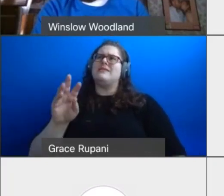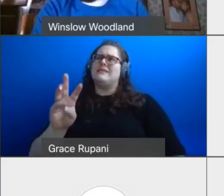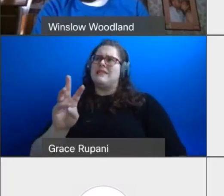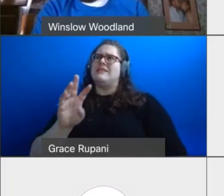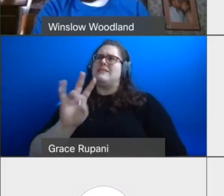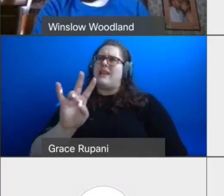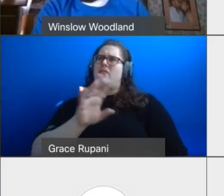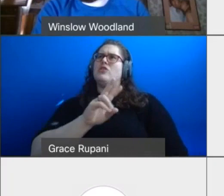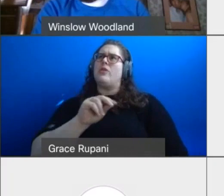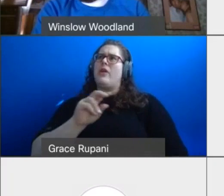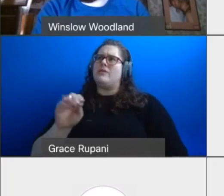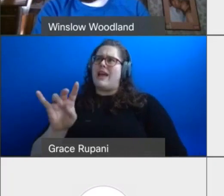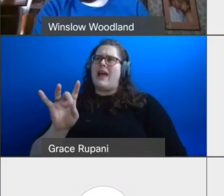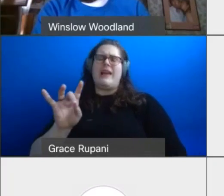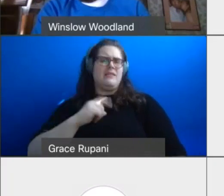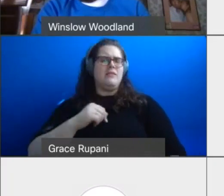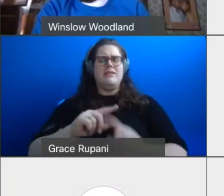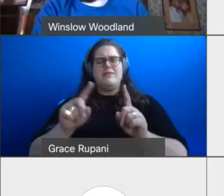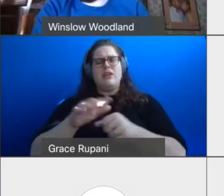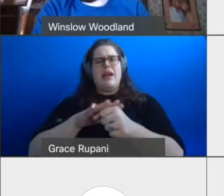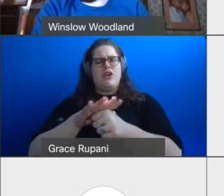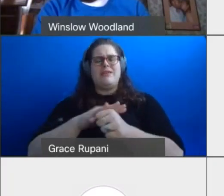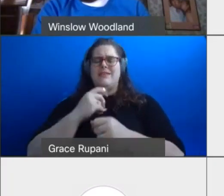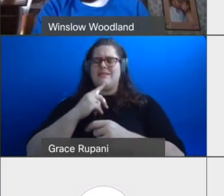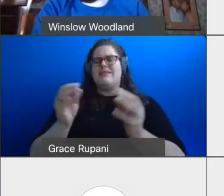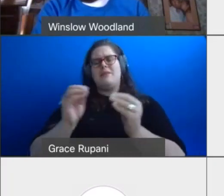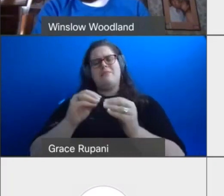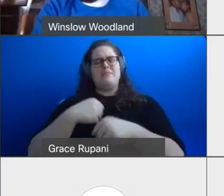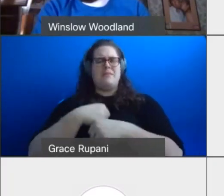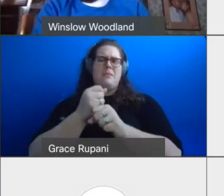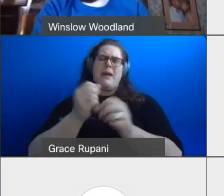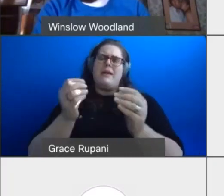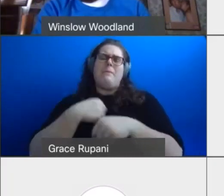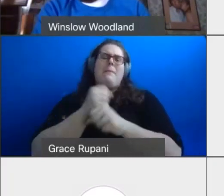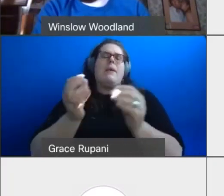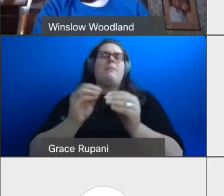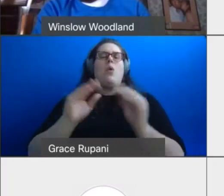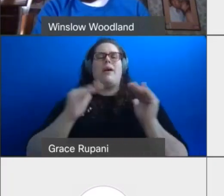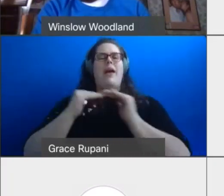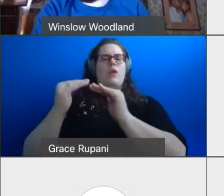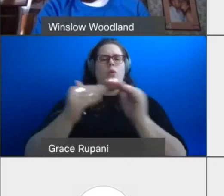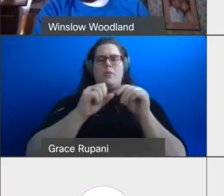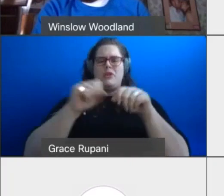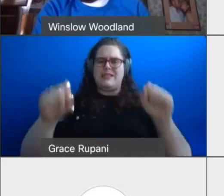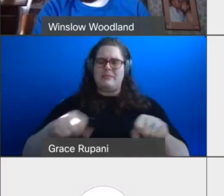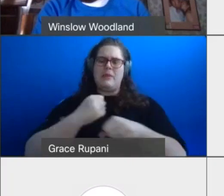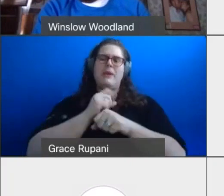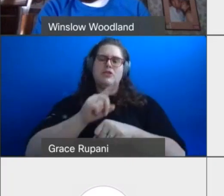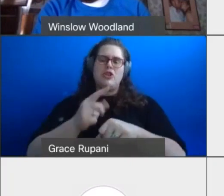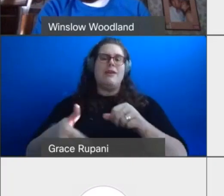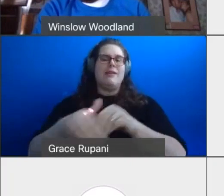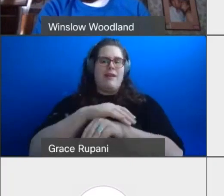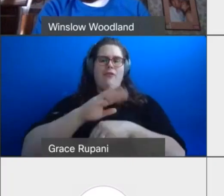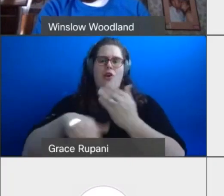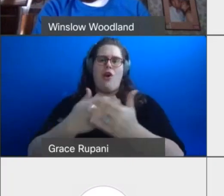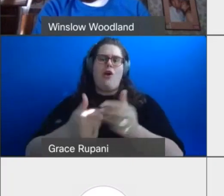just make it a more equitable system and to make sure that we are covering those who are most at risk,